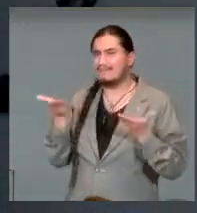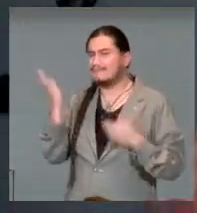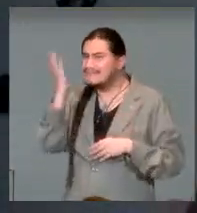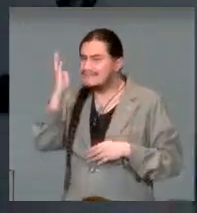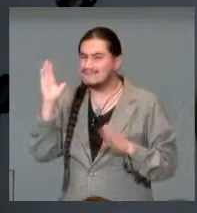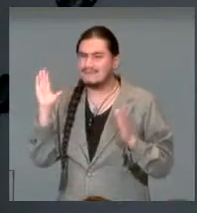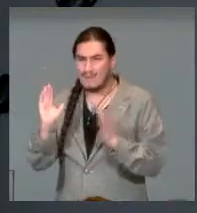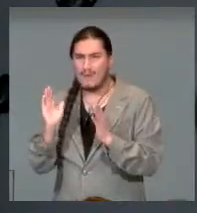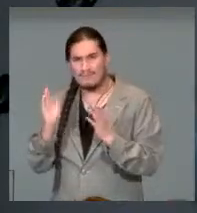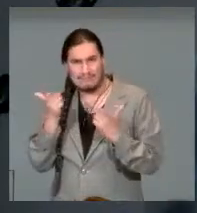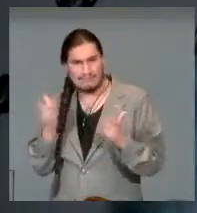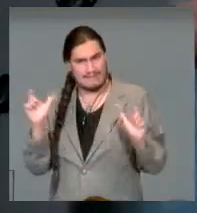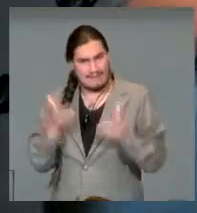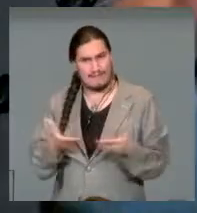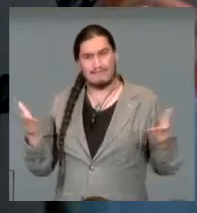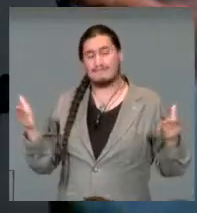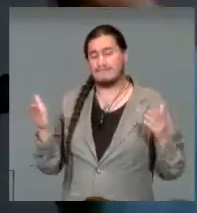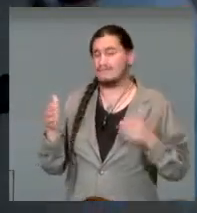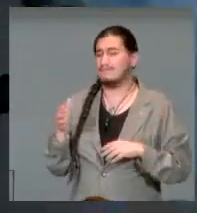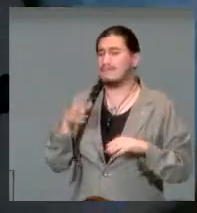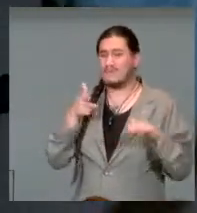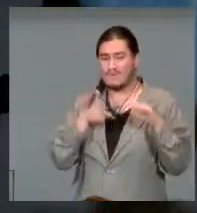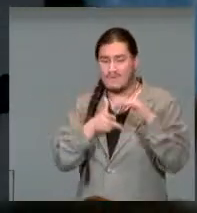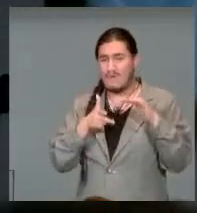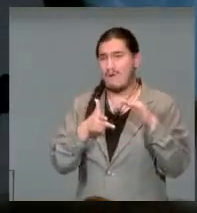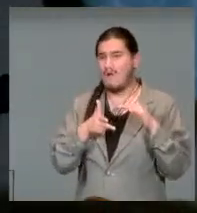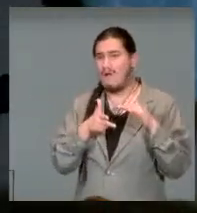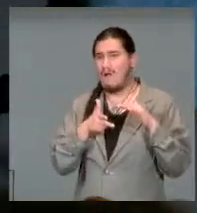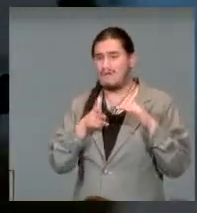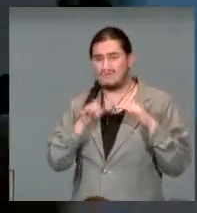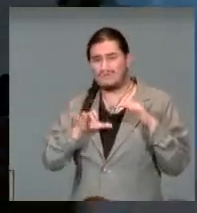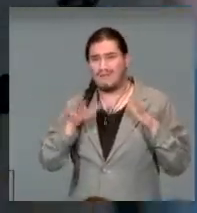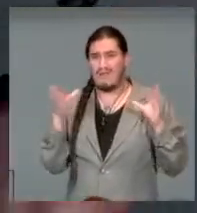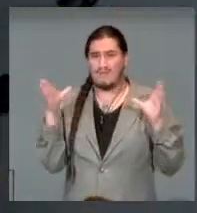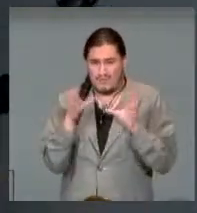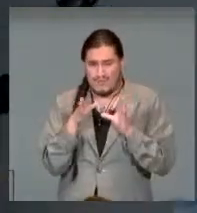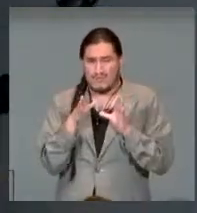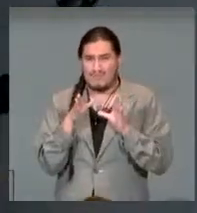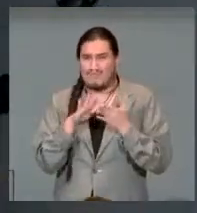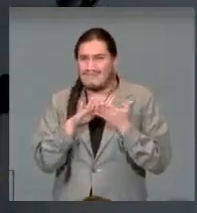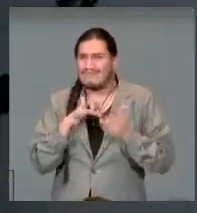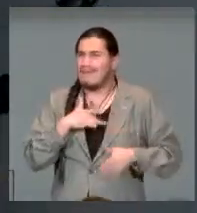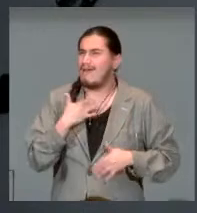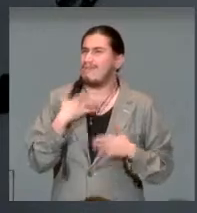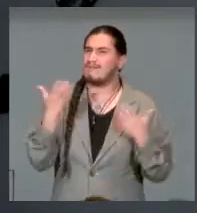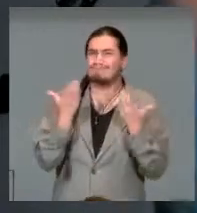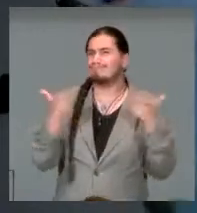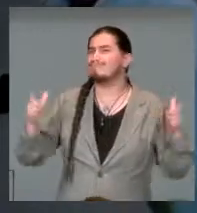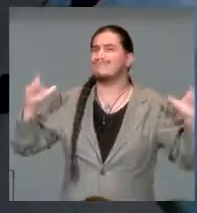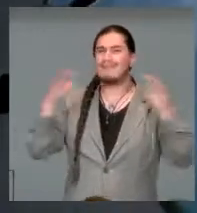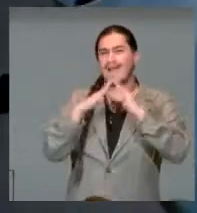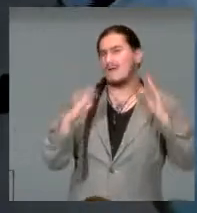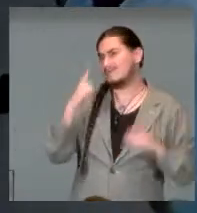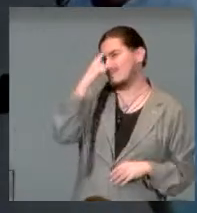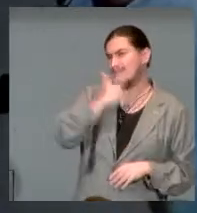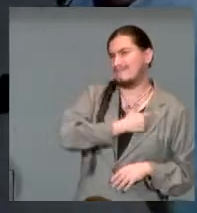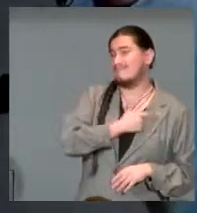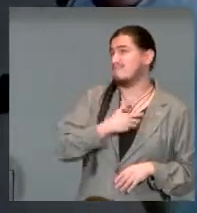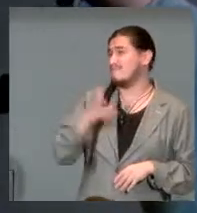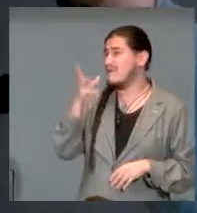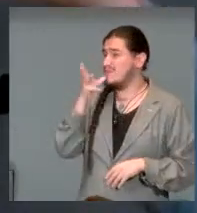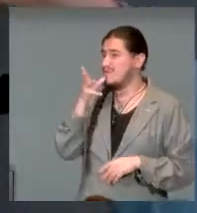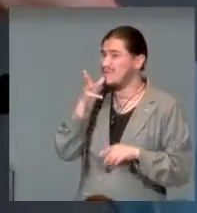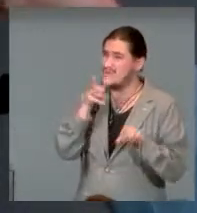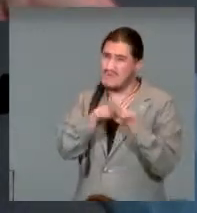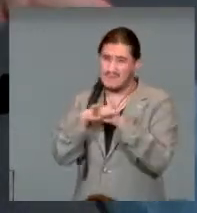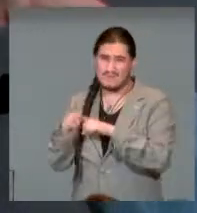The garage where floor was bed became a mansion where I played, where my mother was also my father.